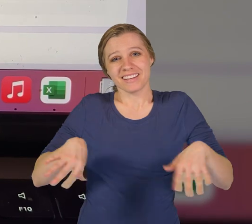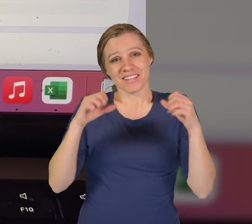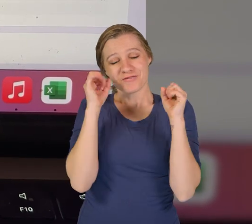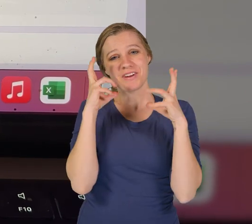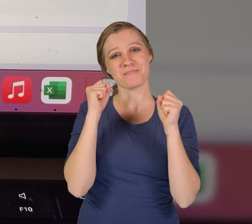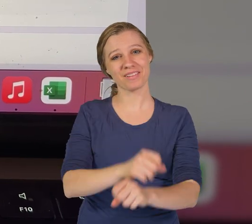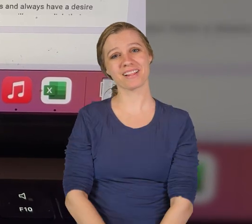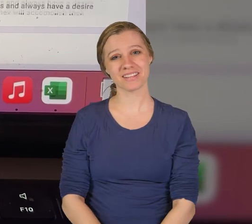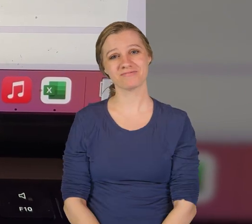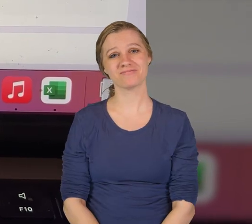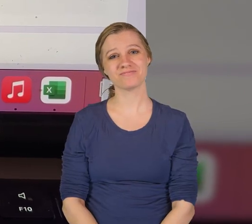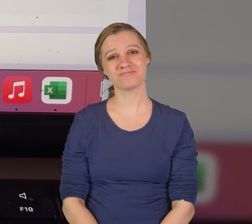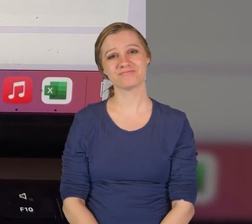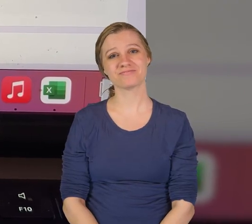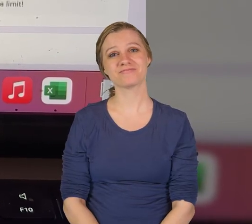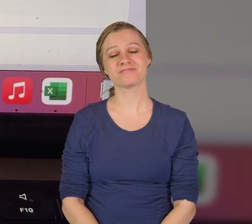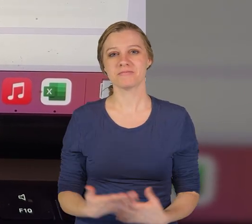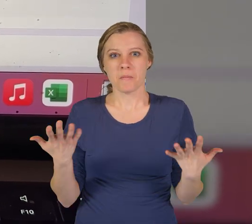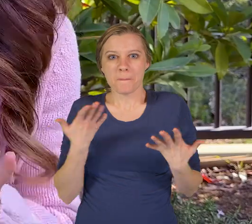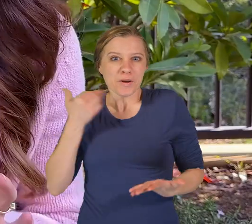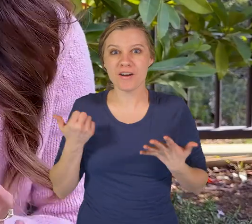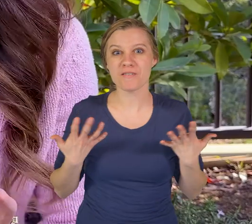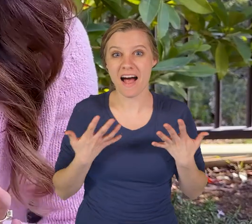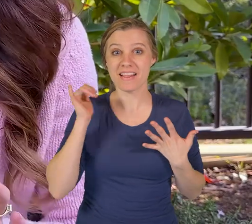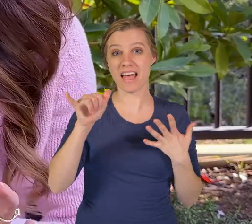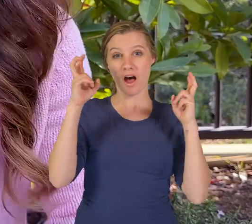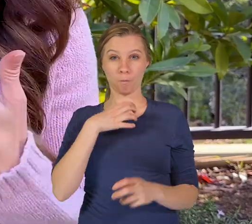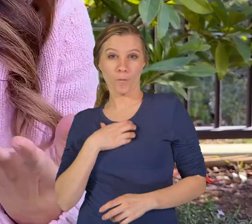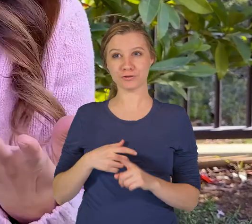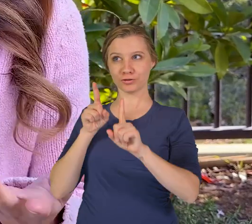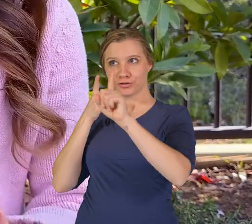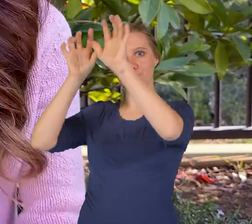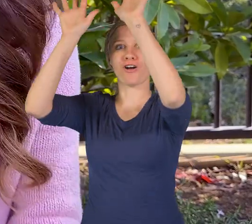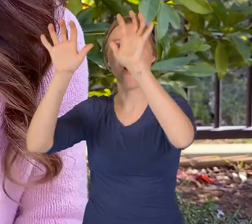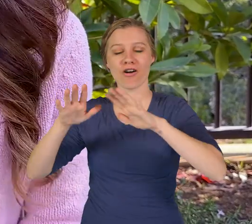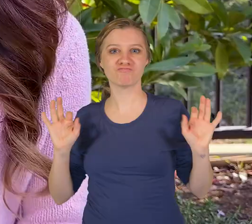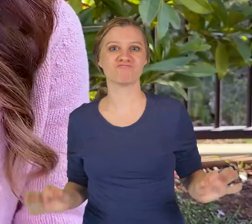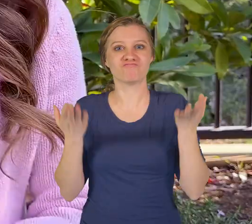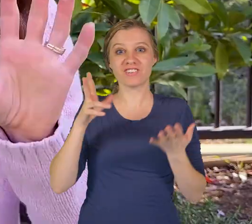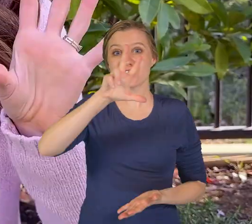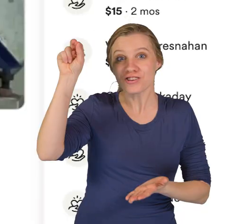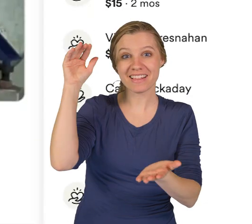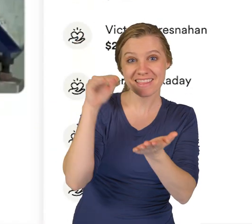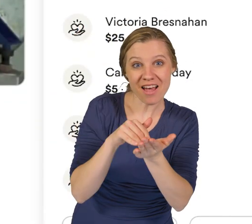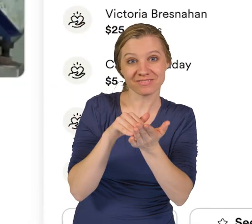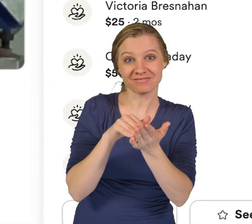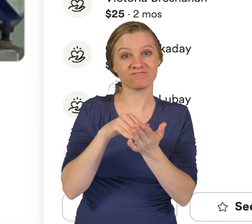inspiring and just incredible. And to make things even better, our Wishes to the Stars project raised